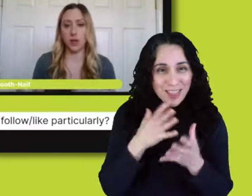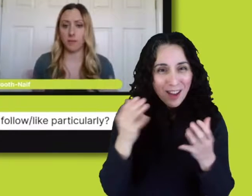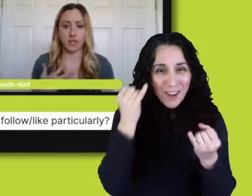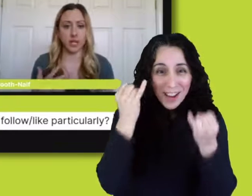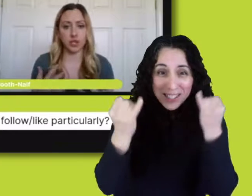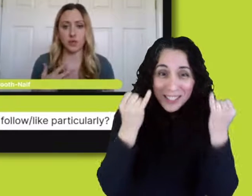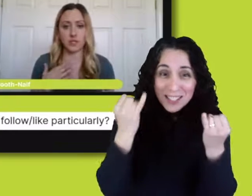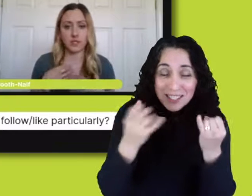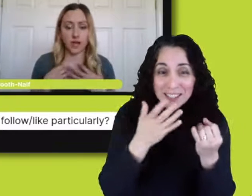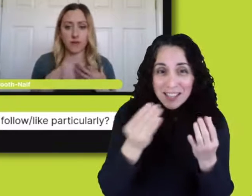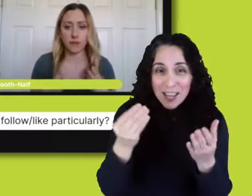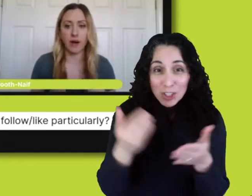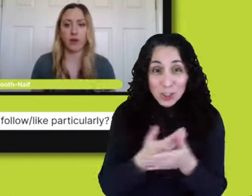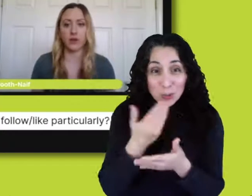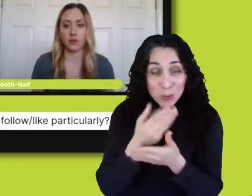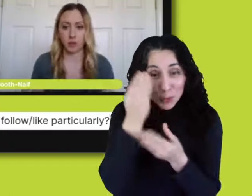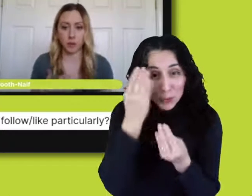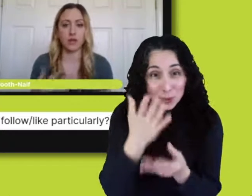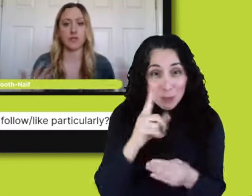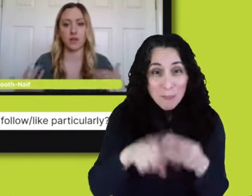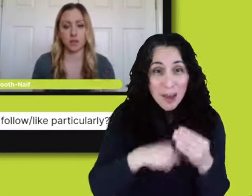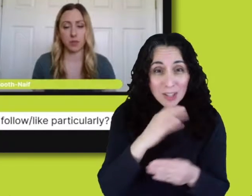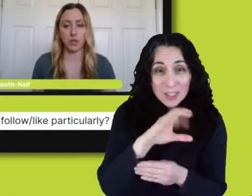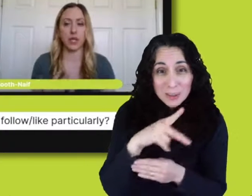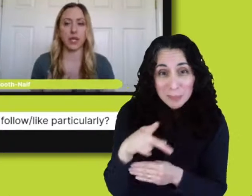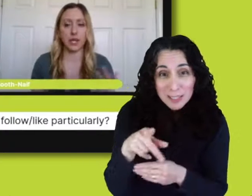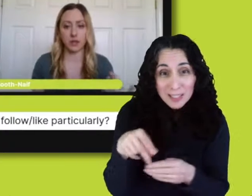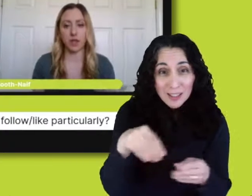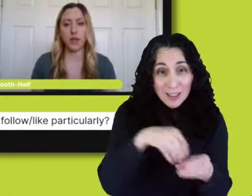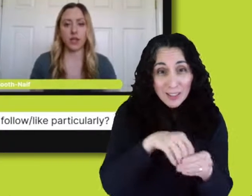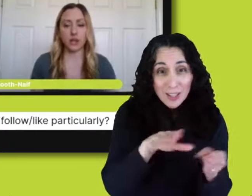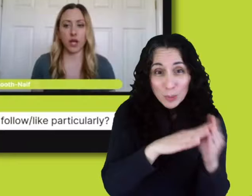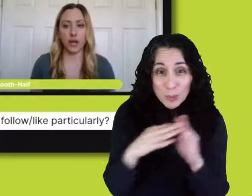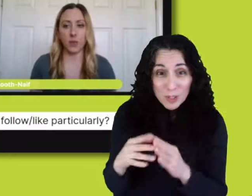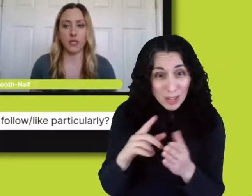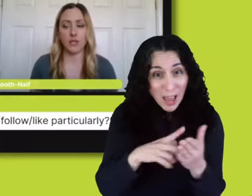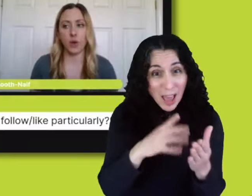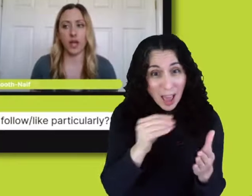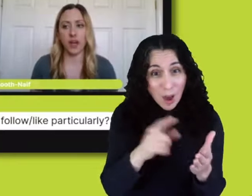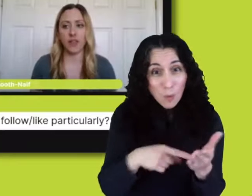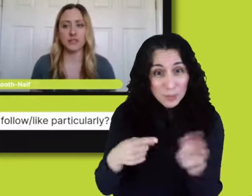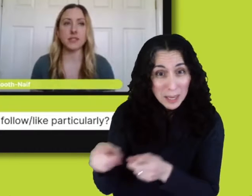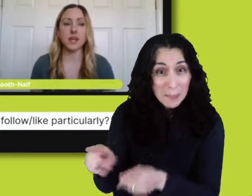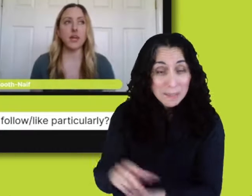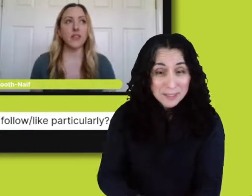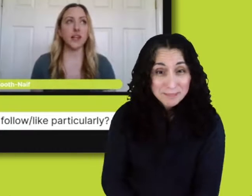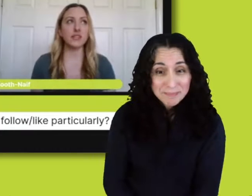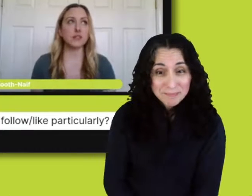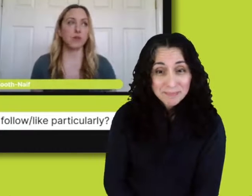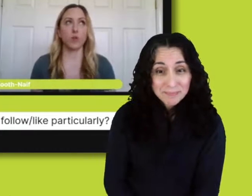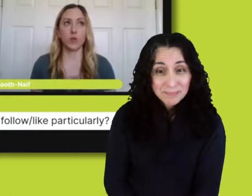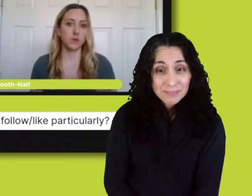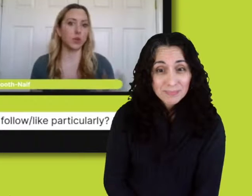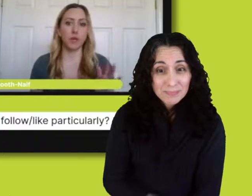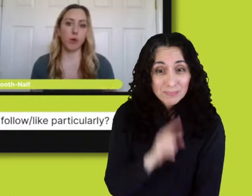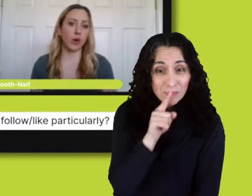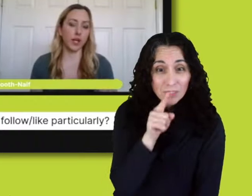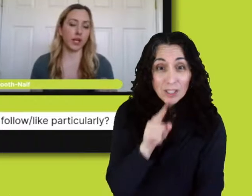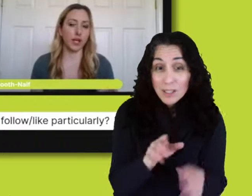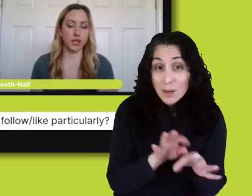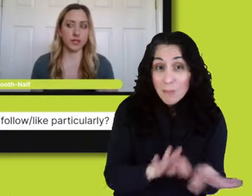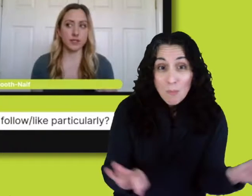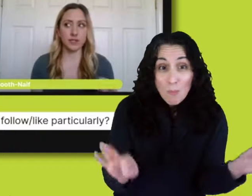and up-to-date news and stuff about cerebral palsy in the community, and kind of what's going on. And that's like what's